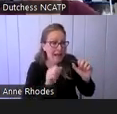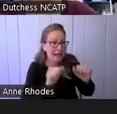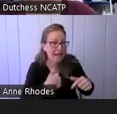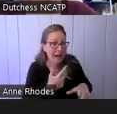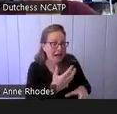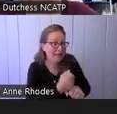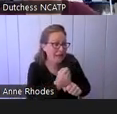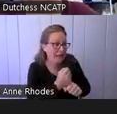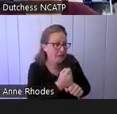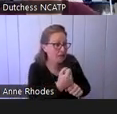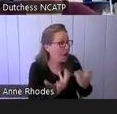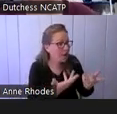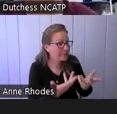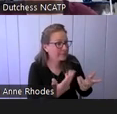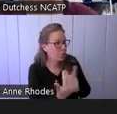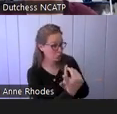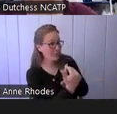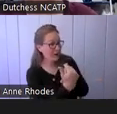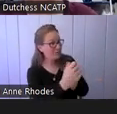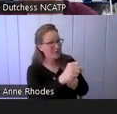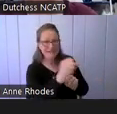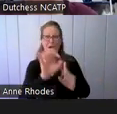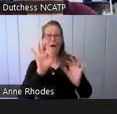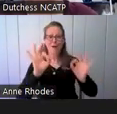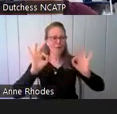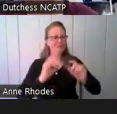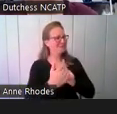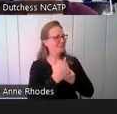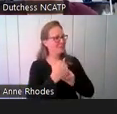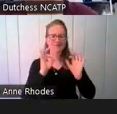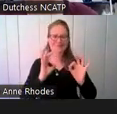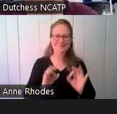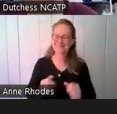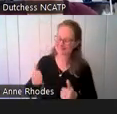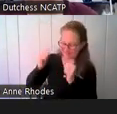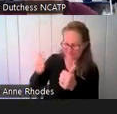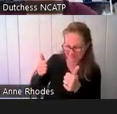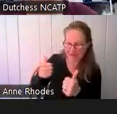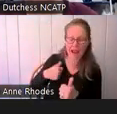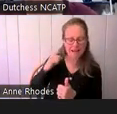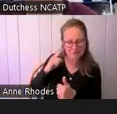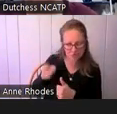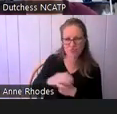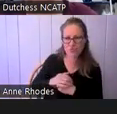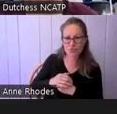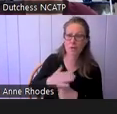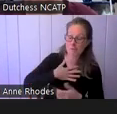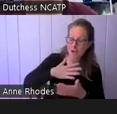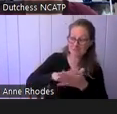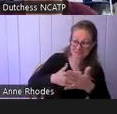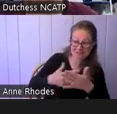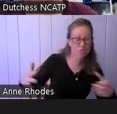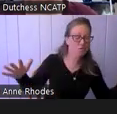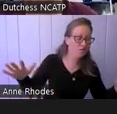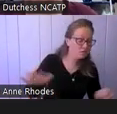get a reminder? Okay, good. I'm good now. I hear you, guy. My schedule is